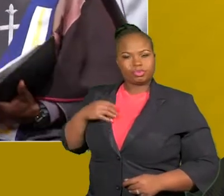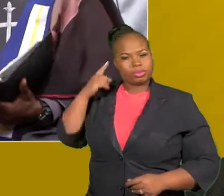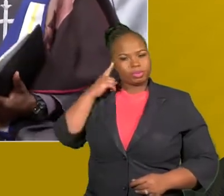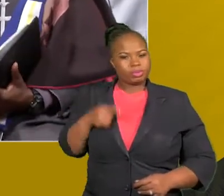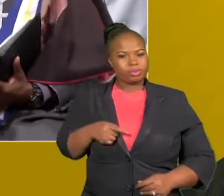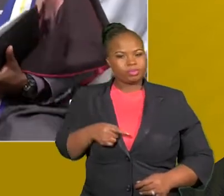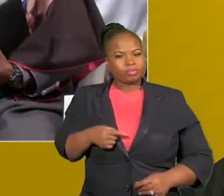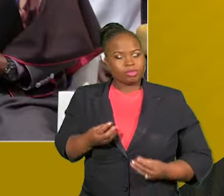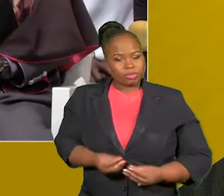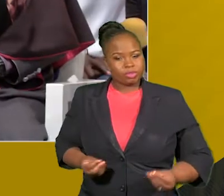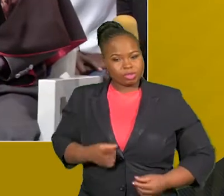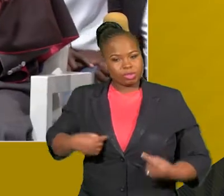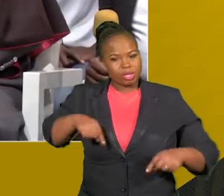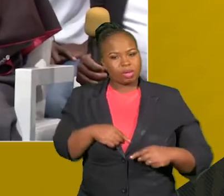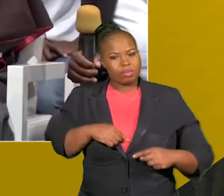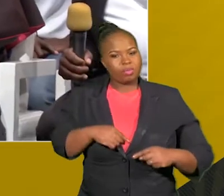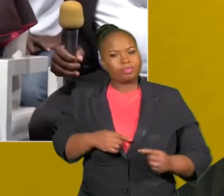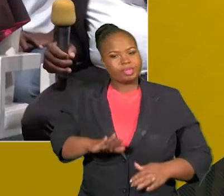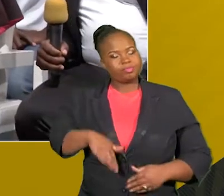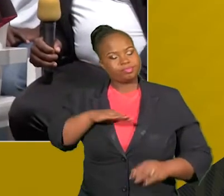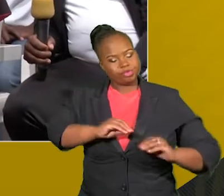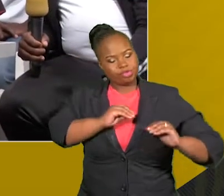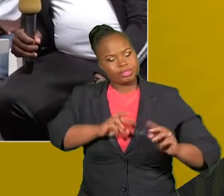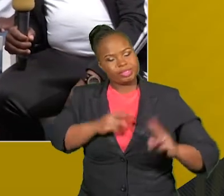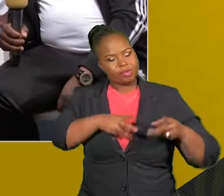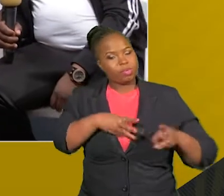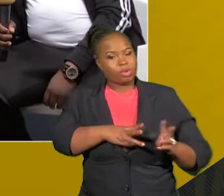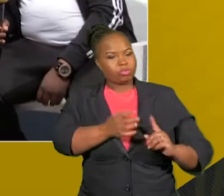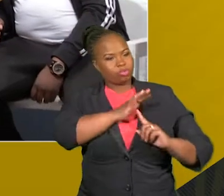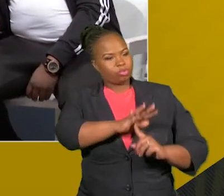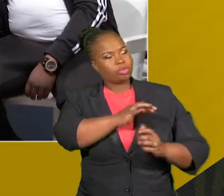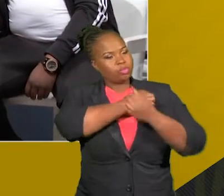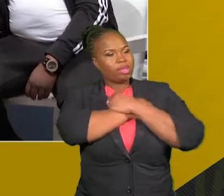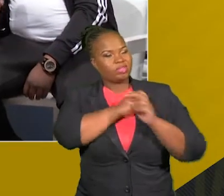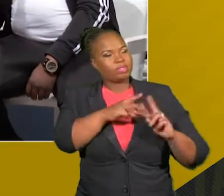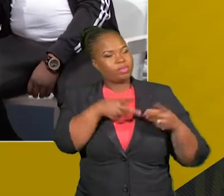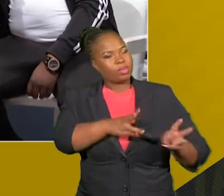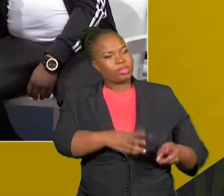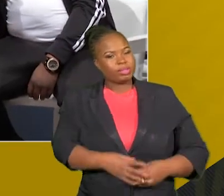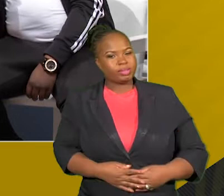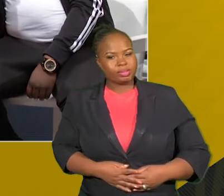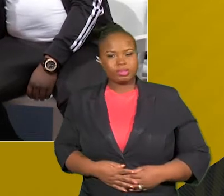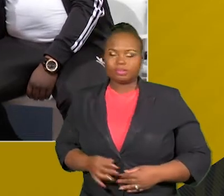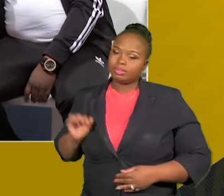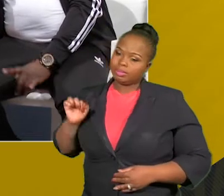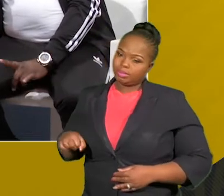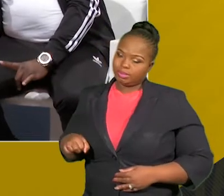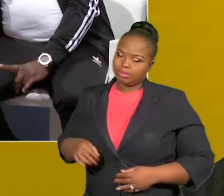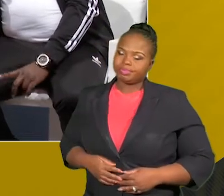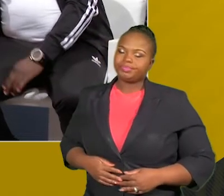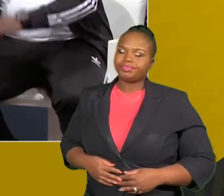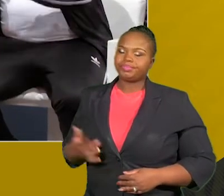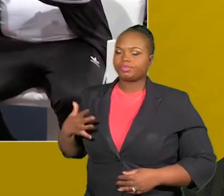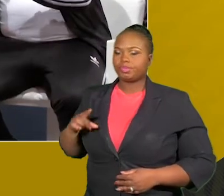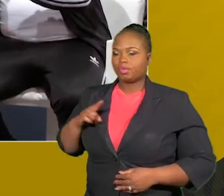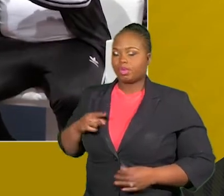raise abantwana bethu ngendlela ehlukile njengamanje and give them love and show them love? Indeed, Kini. Let me just say this.